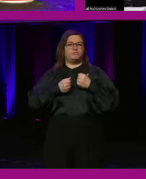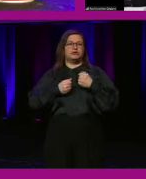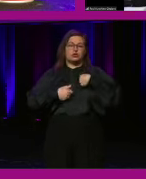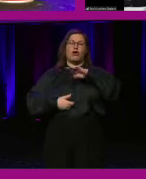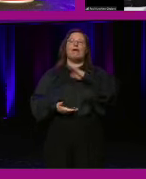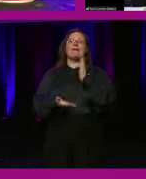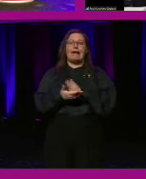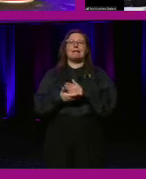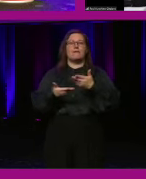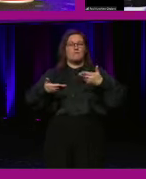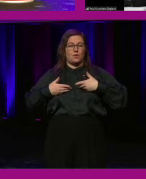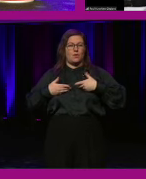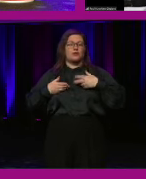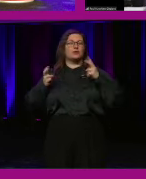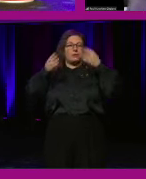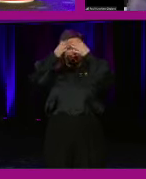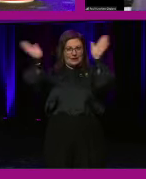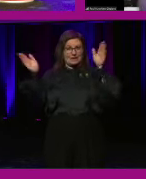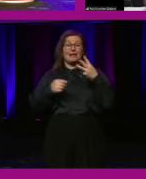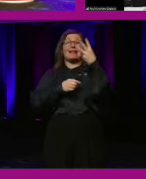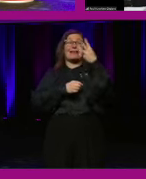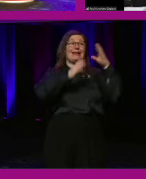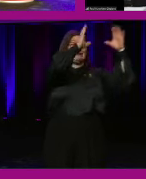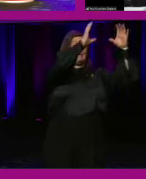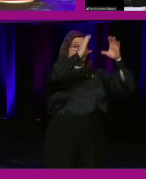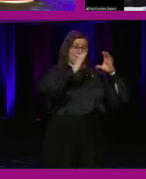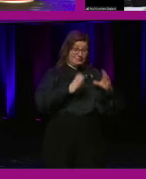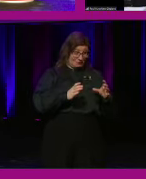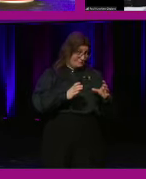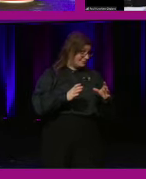rights. The third set of remarks that I wish to make